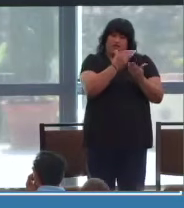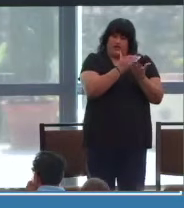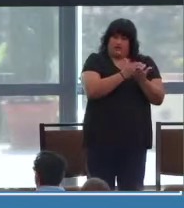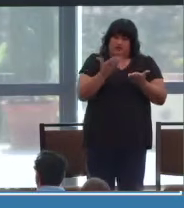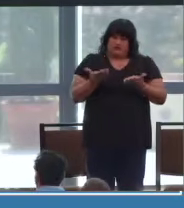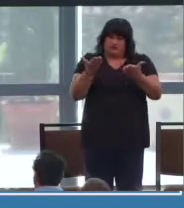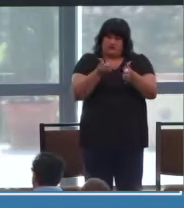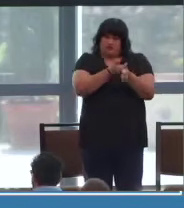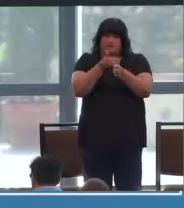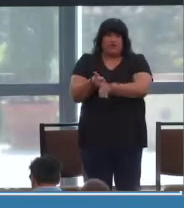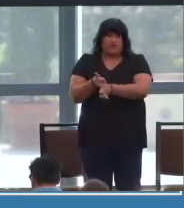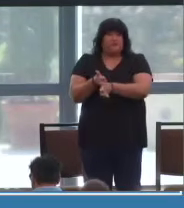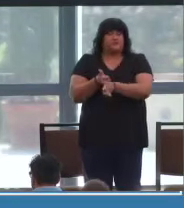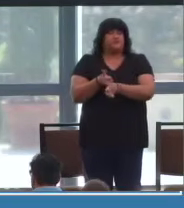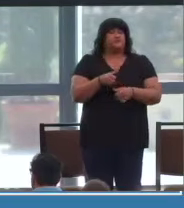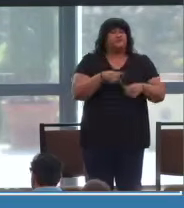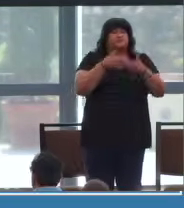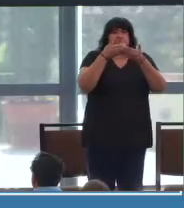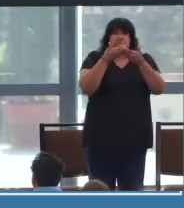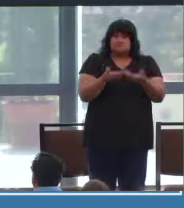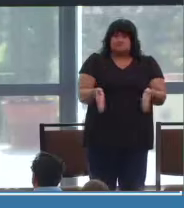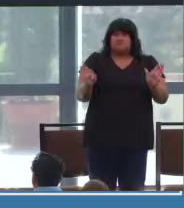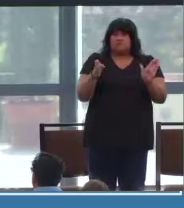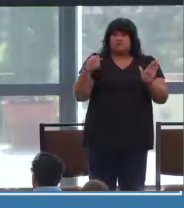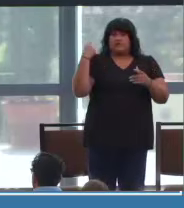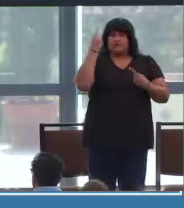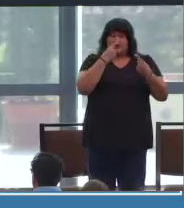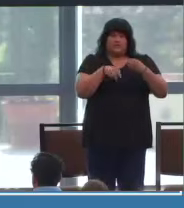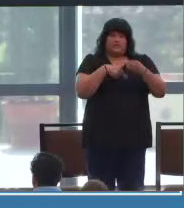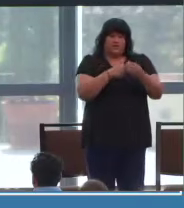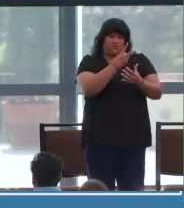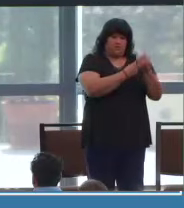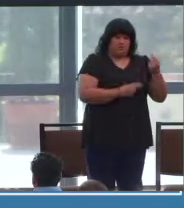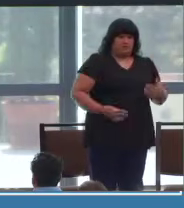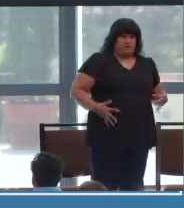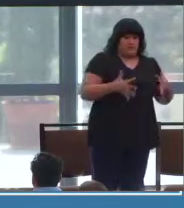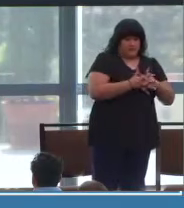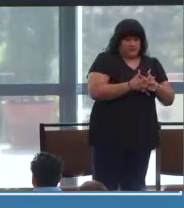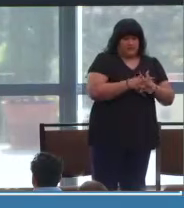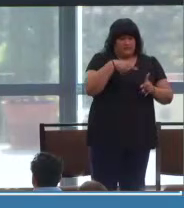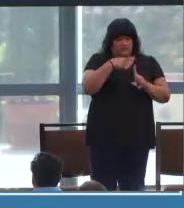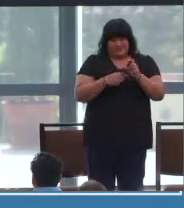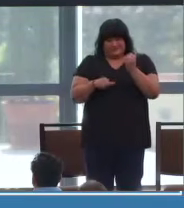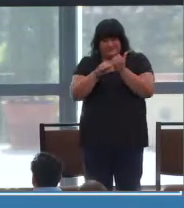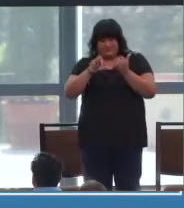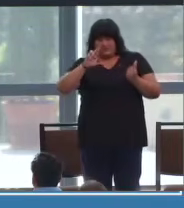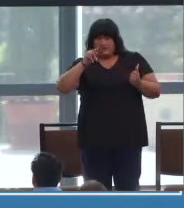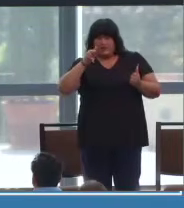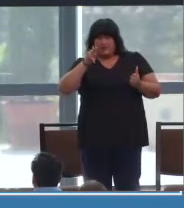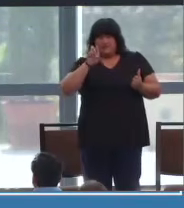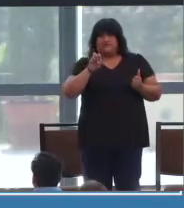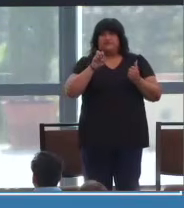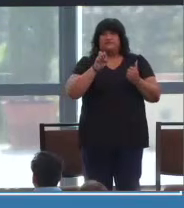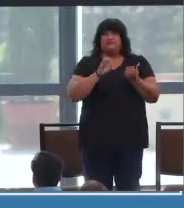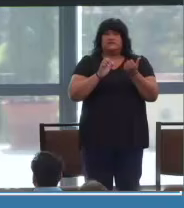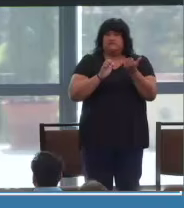So generally, we always want to, think about both pregnancy and trying these assisted reproductive technologies